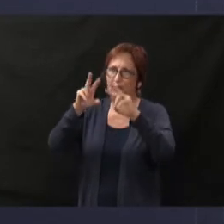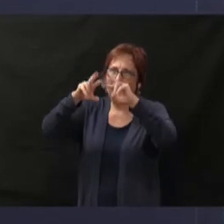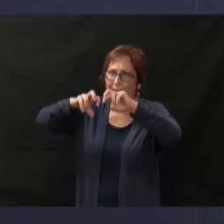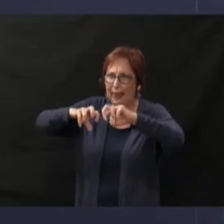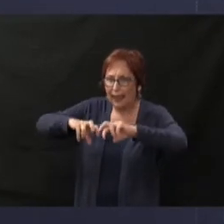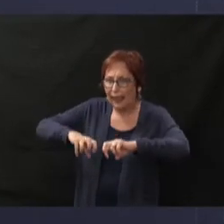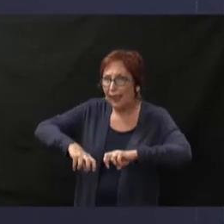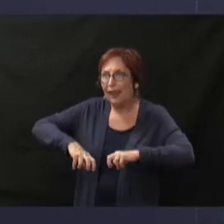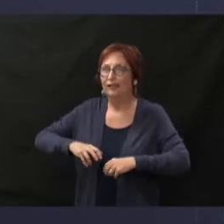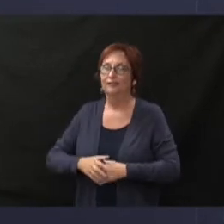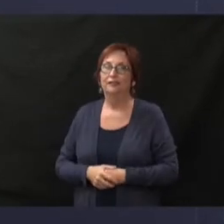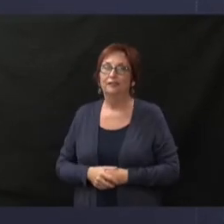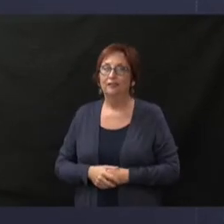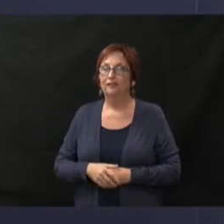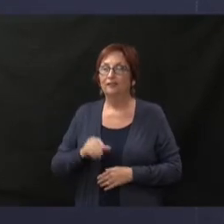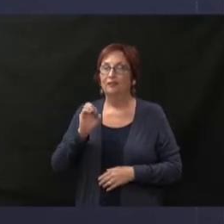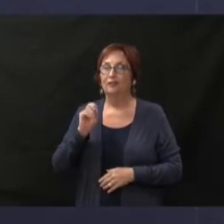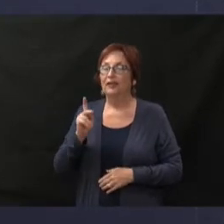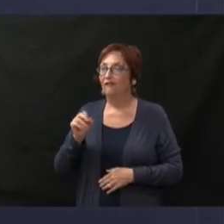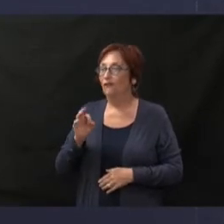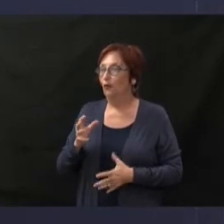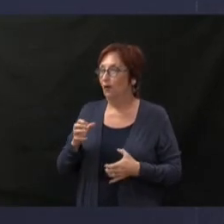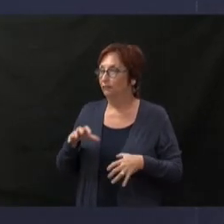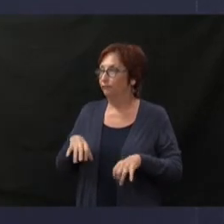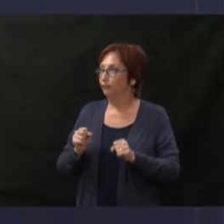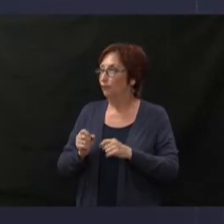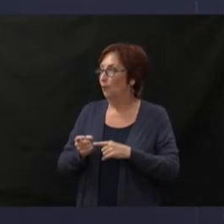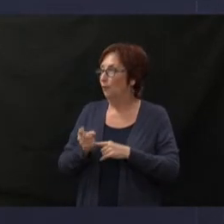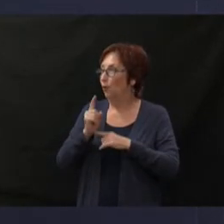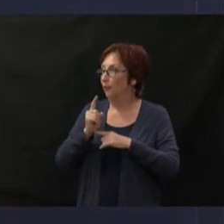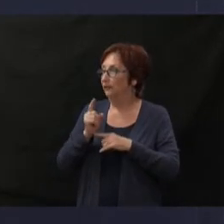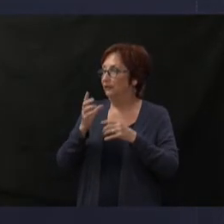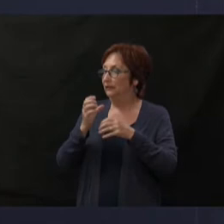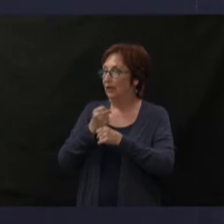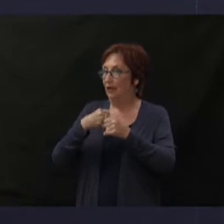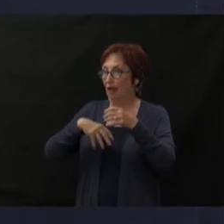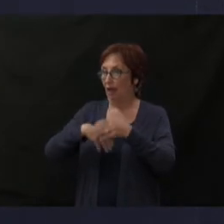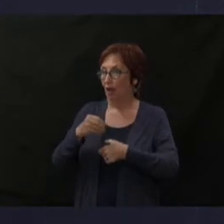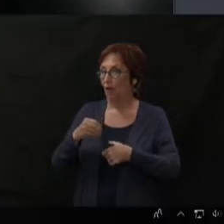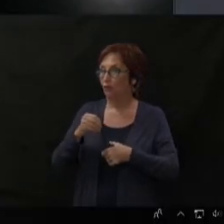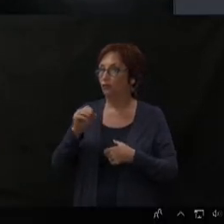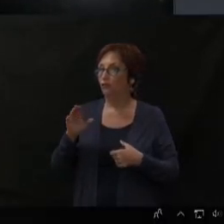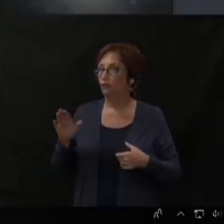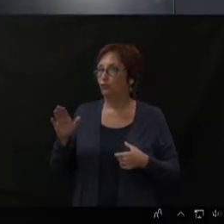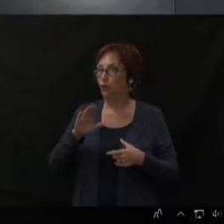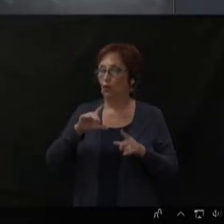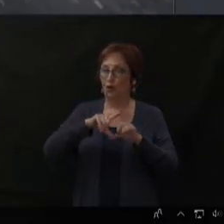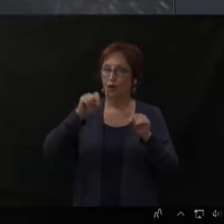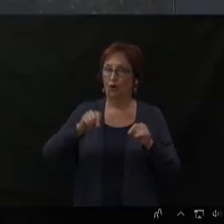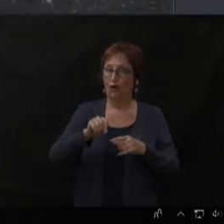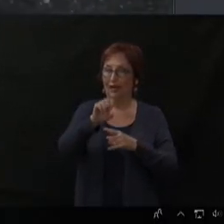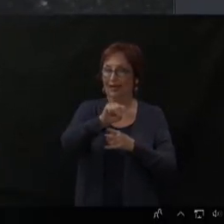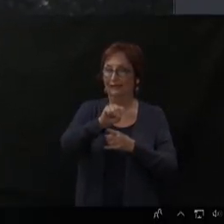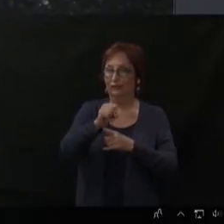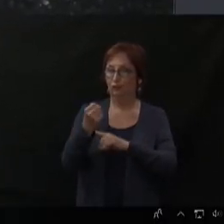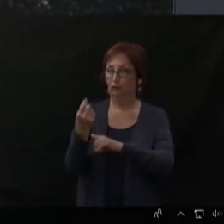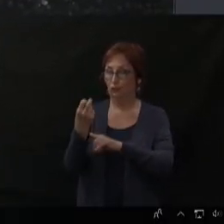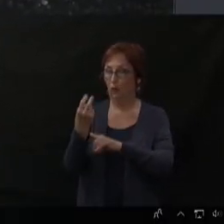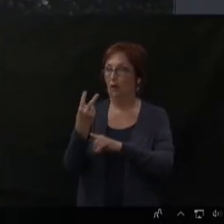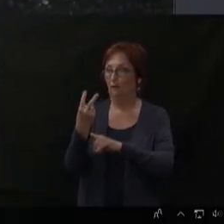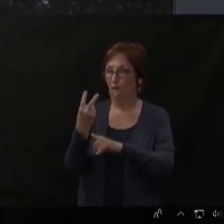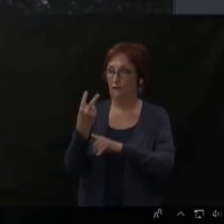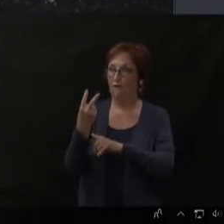so if you want to take a moment to get out card S12.